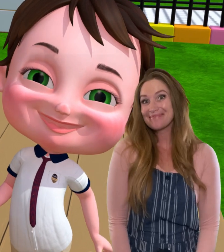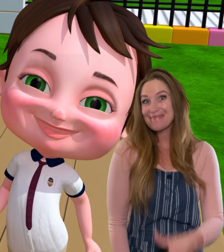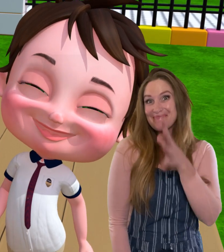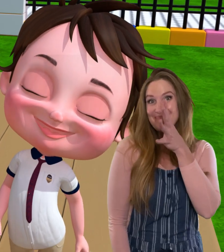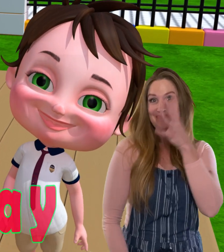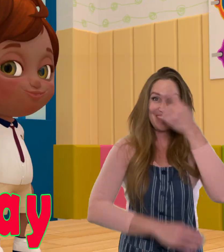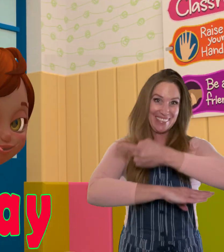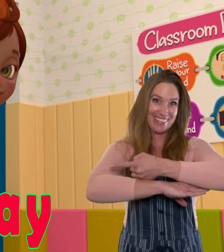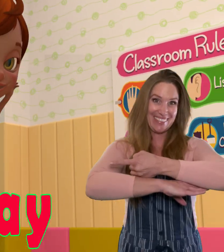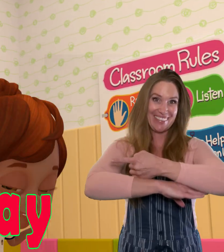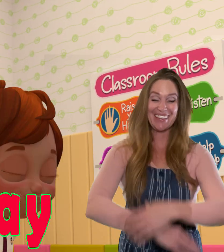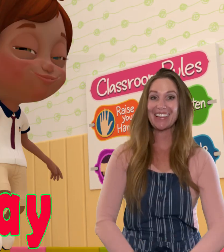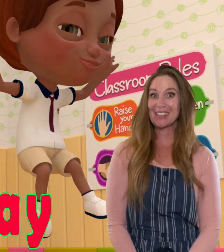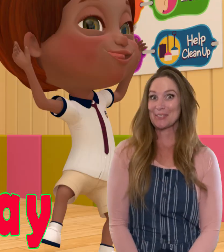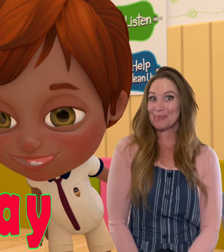Mother's Day.